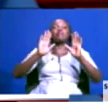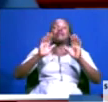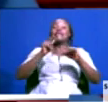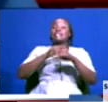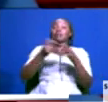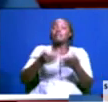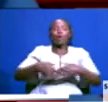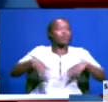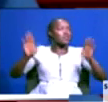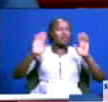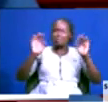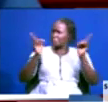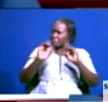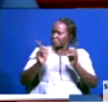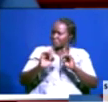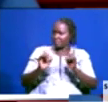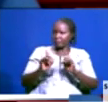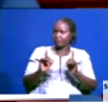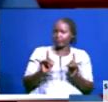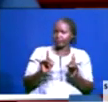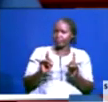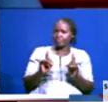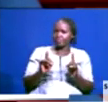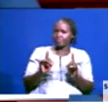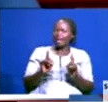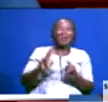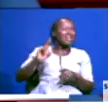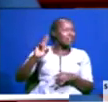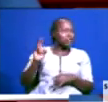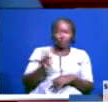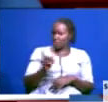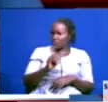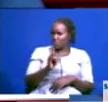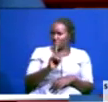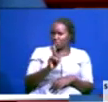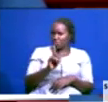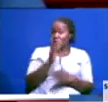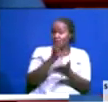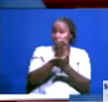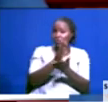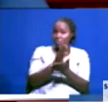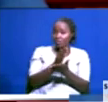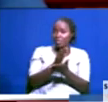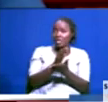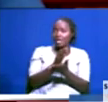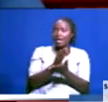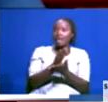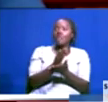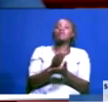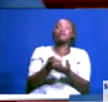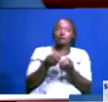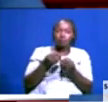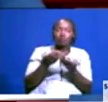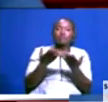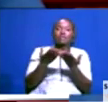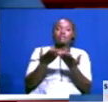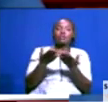retreating. We won't retreat. We will populate that region